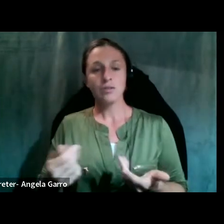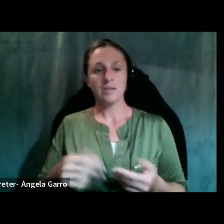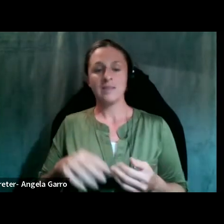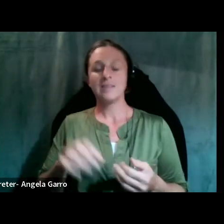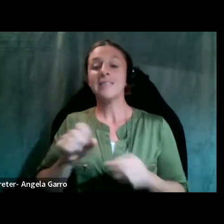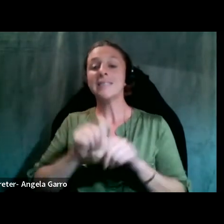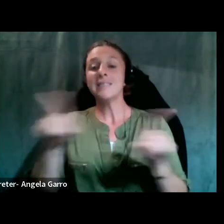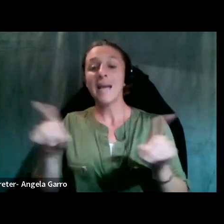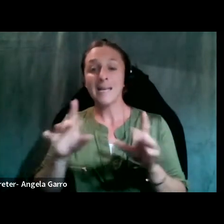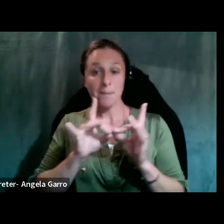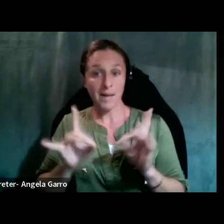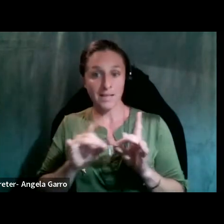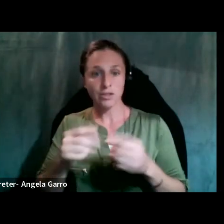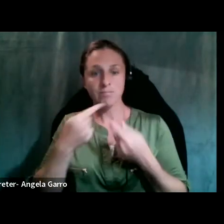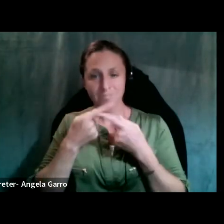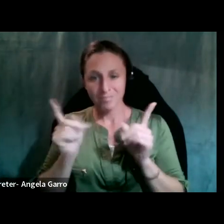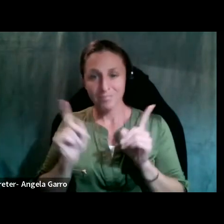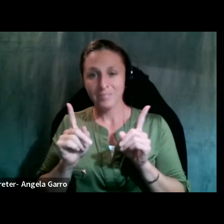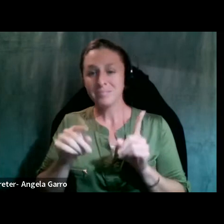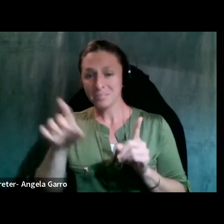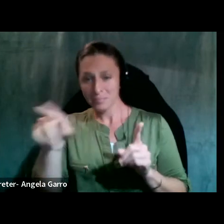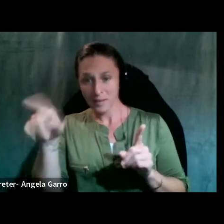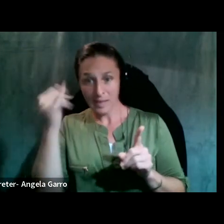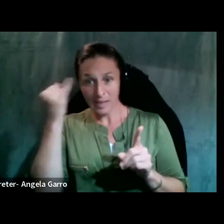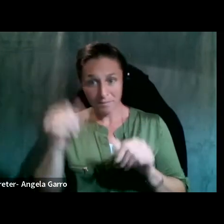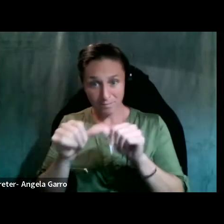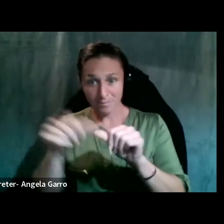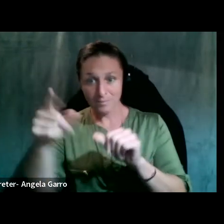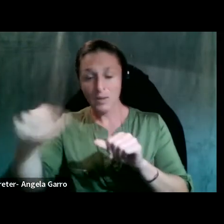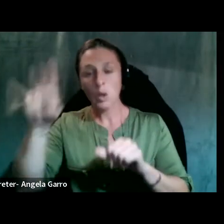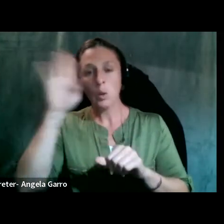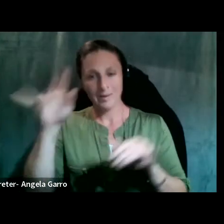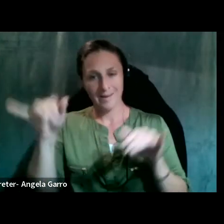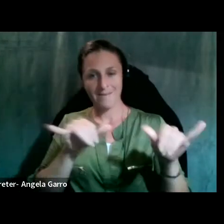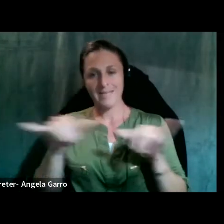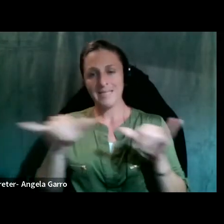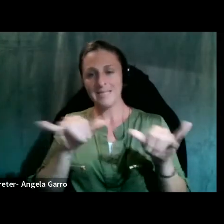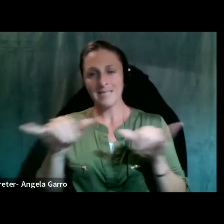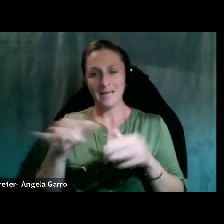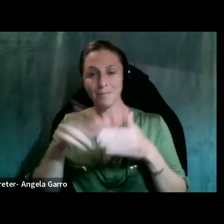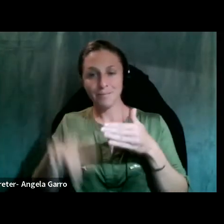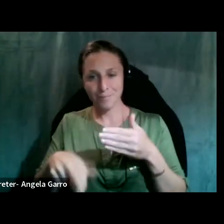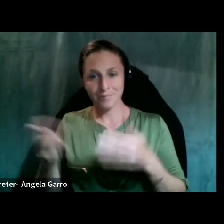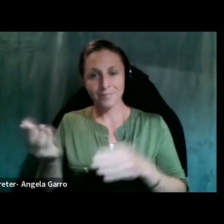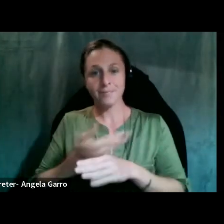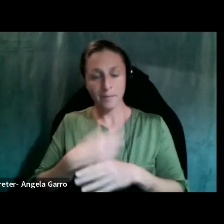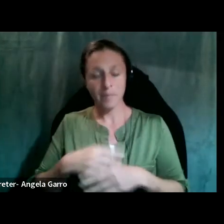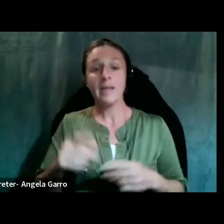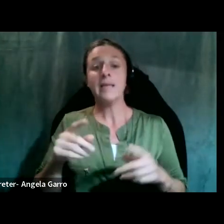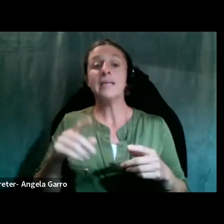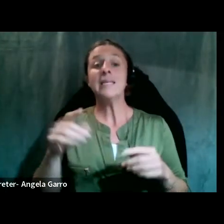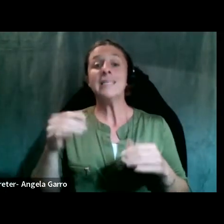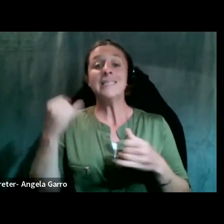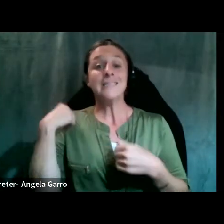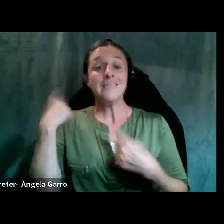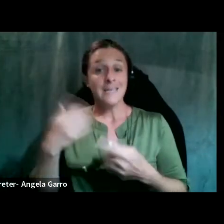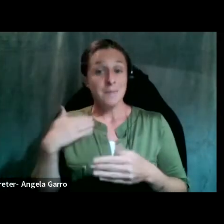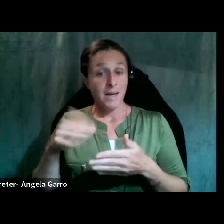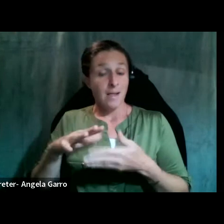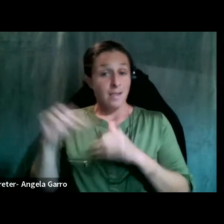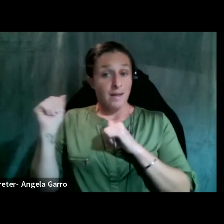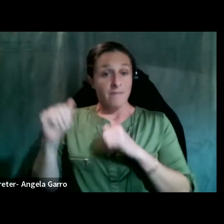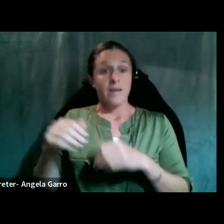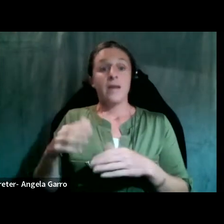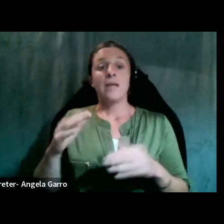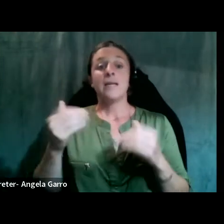could result in a similar fate. I've reached out, since my departure, several colleagues, both former and